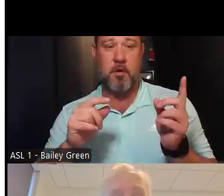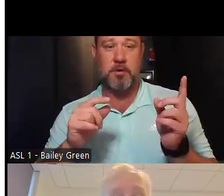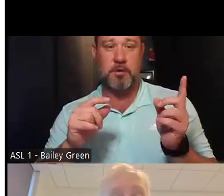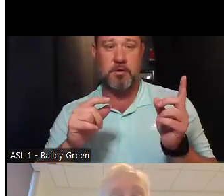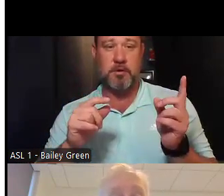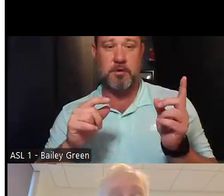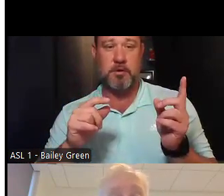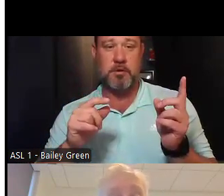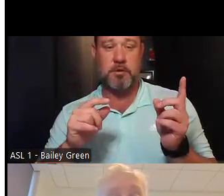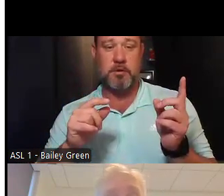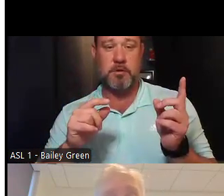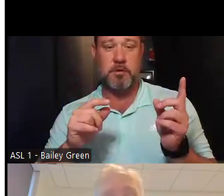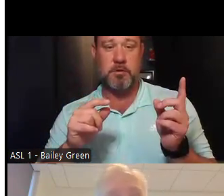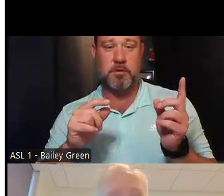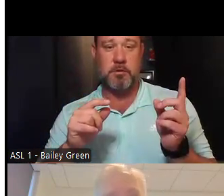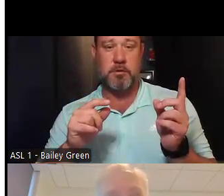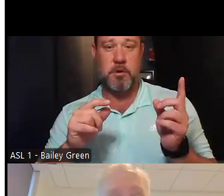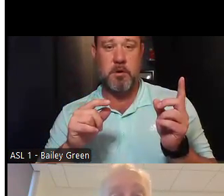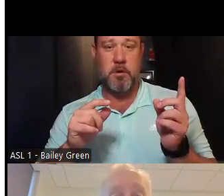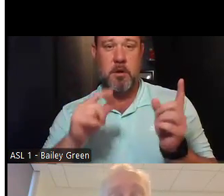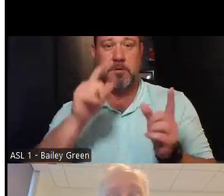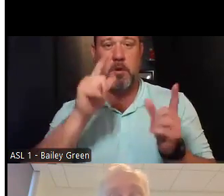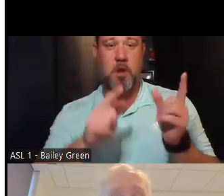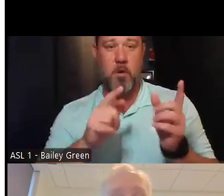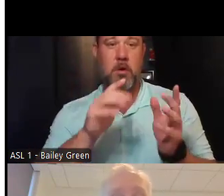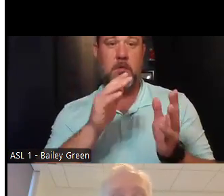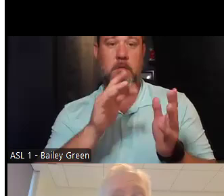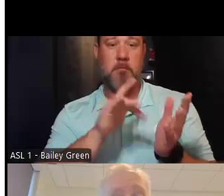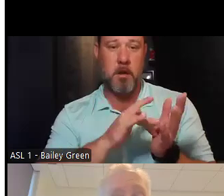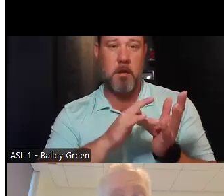the share with lower middle class income, so